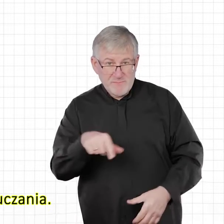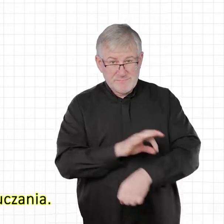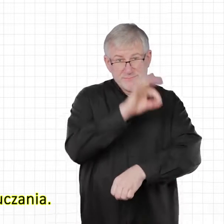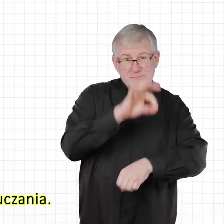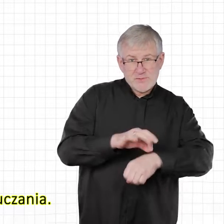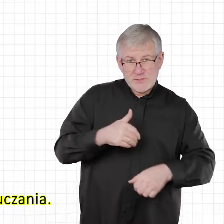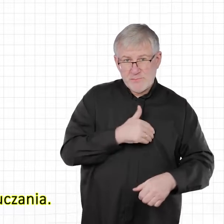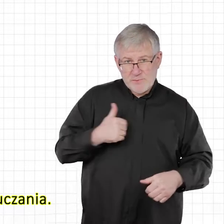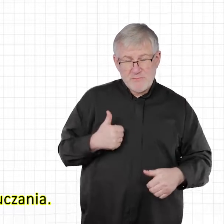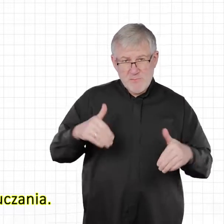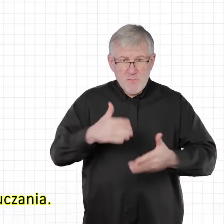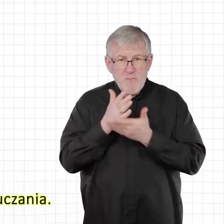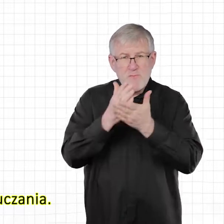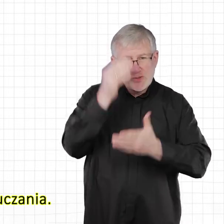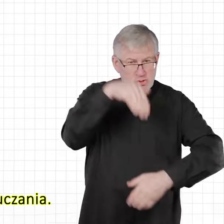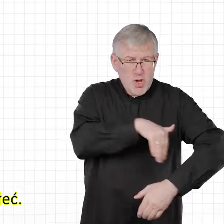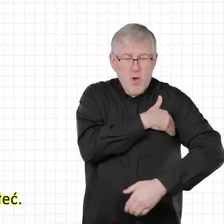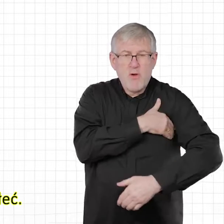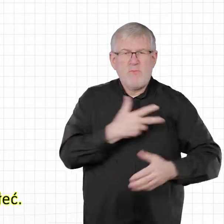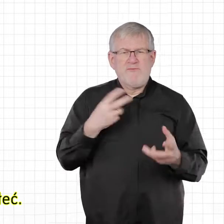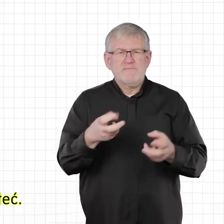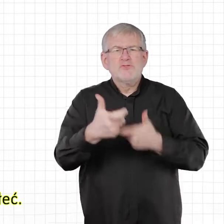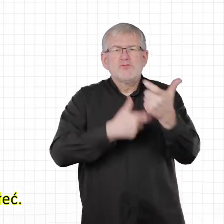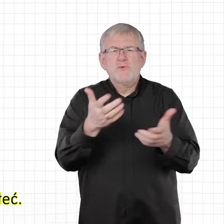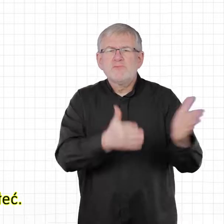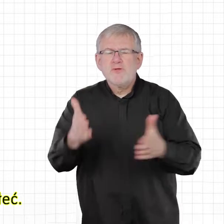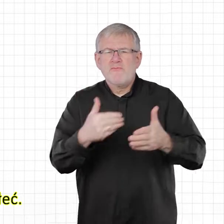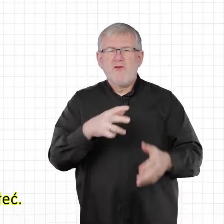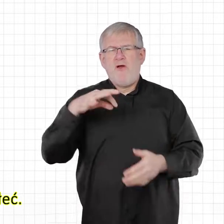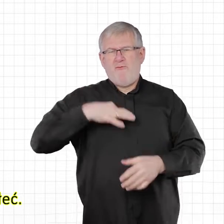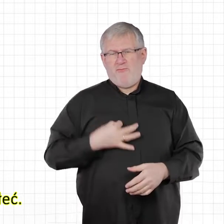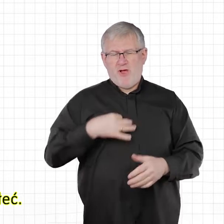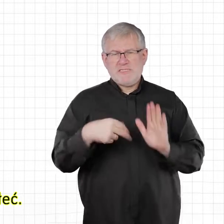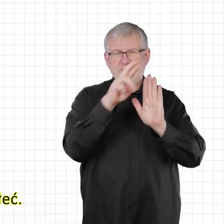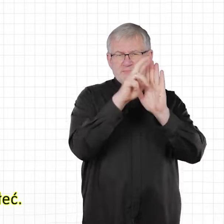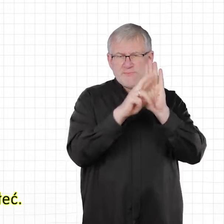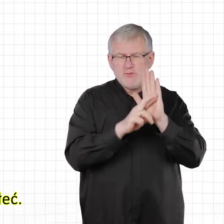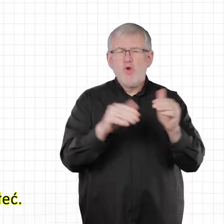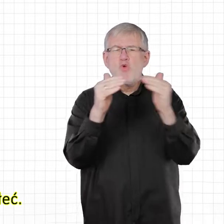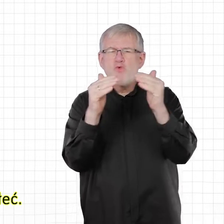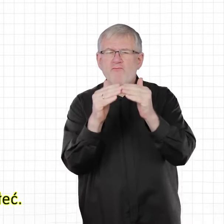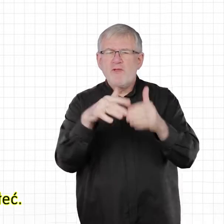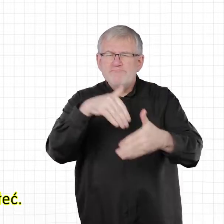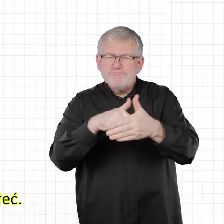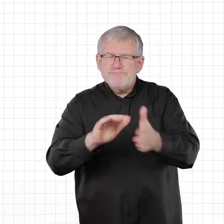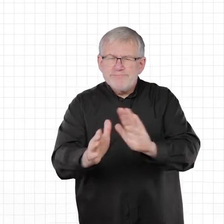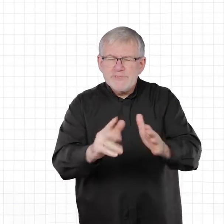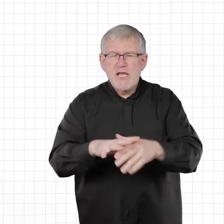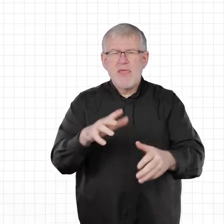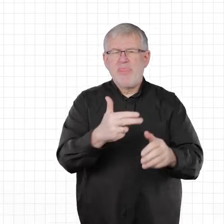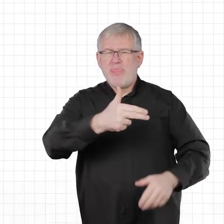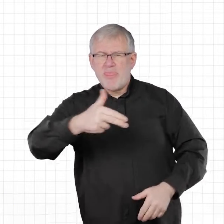to teach, of course, and with the gender equality on mind.